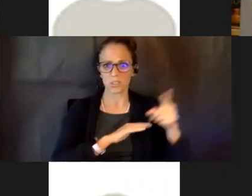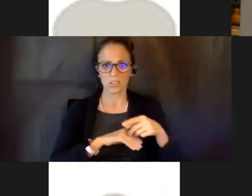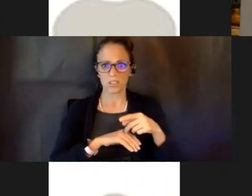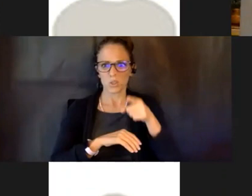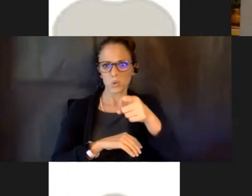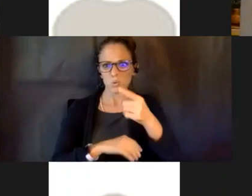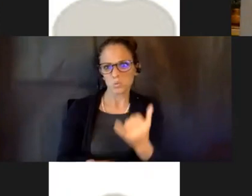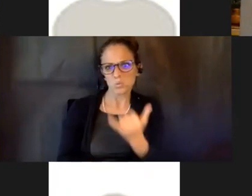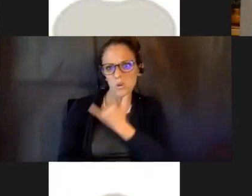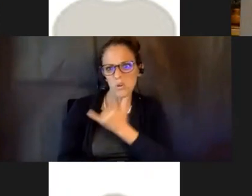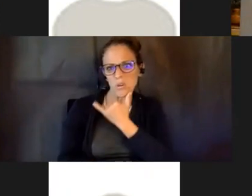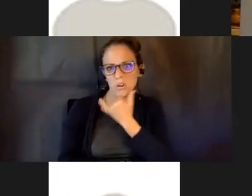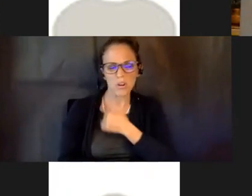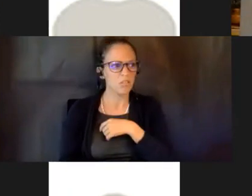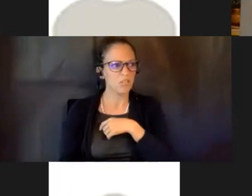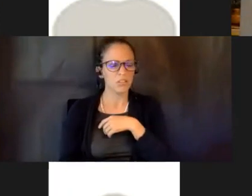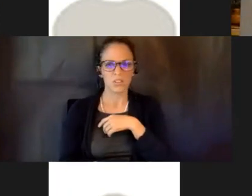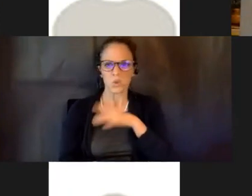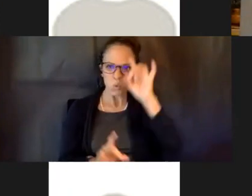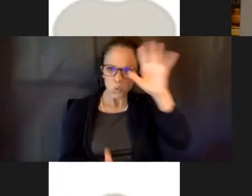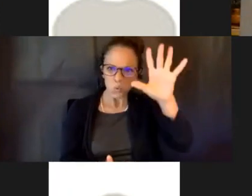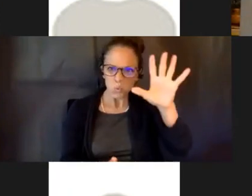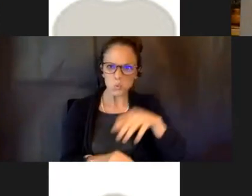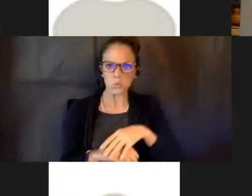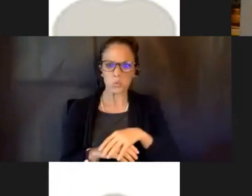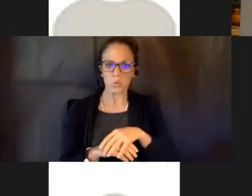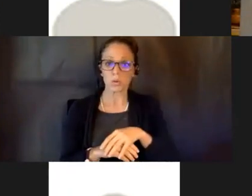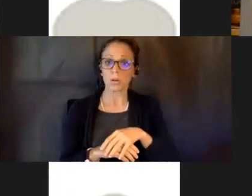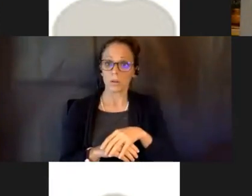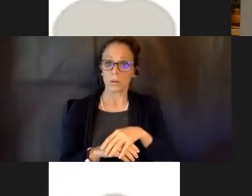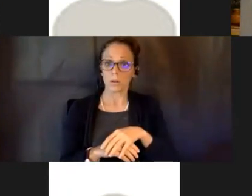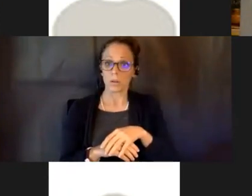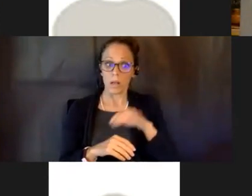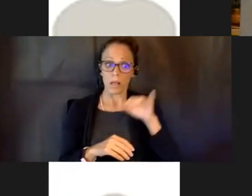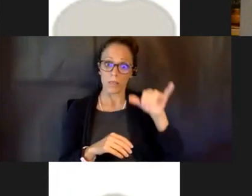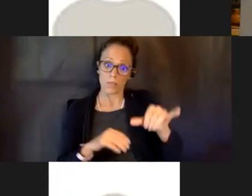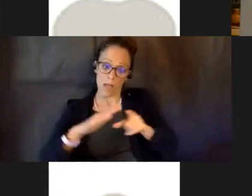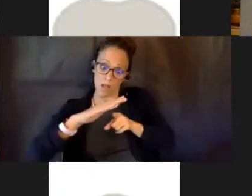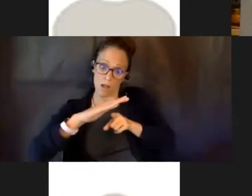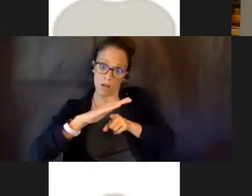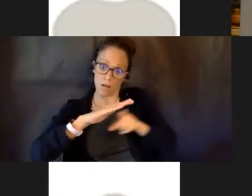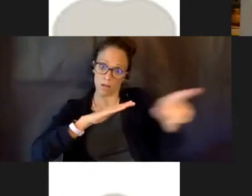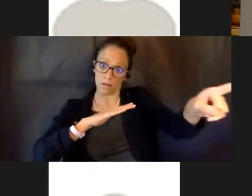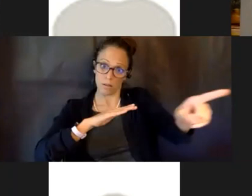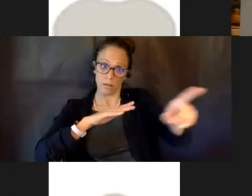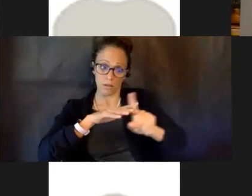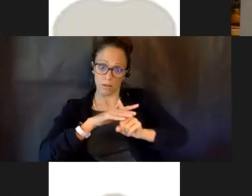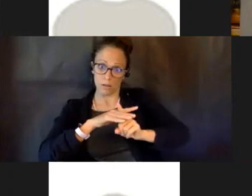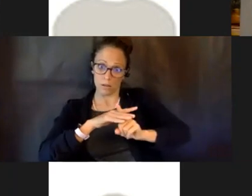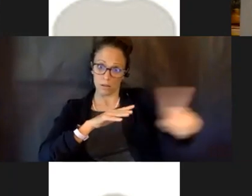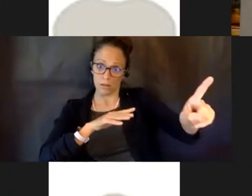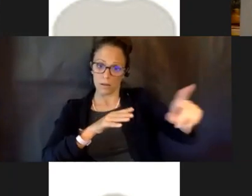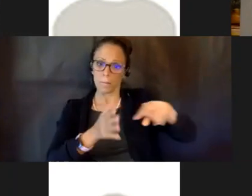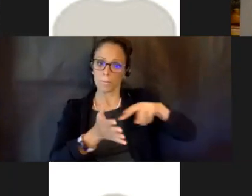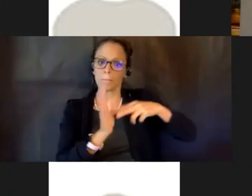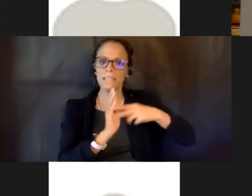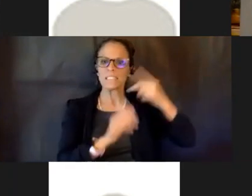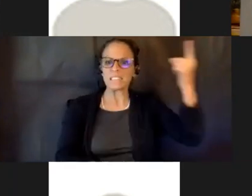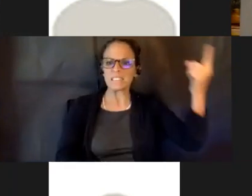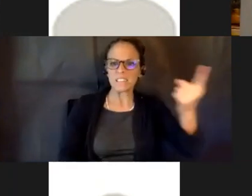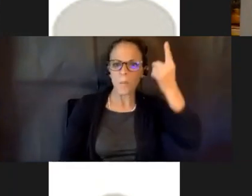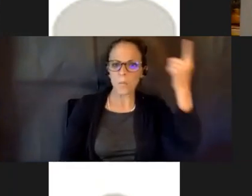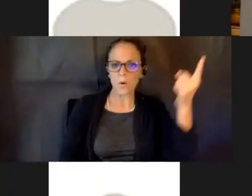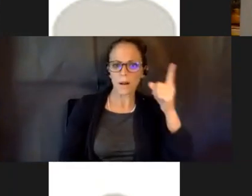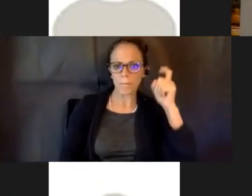we need to stop you. There's an implication that we need to be afraid of you. When in the case of them, there's like, they were